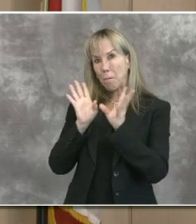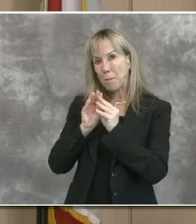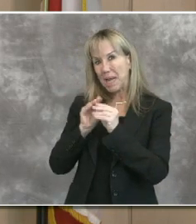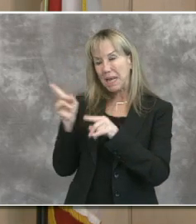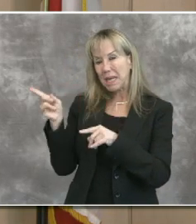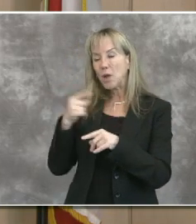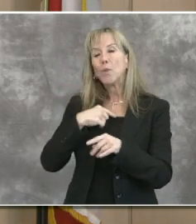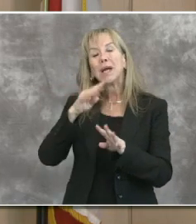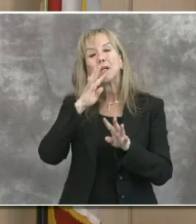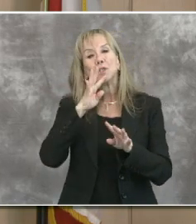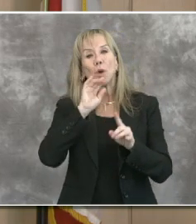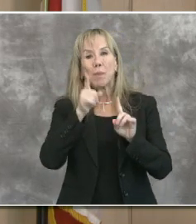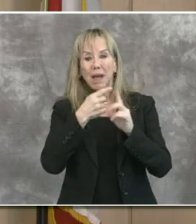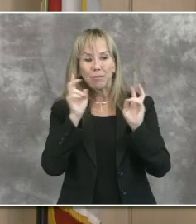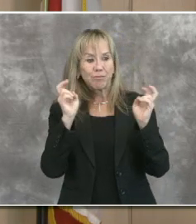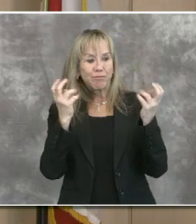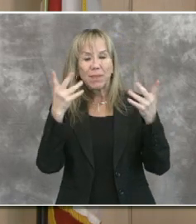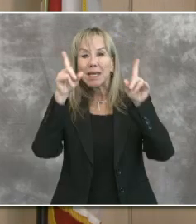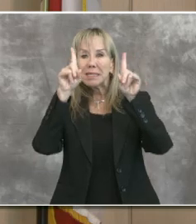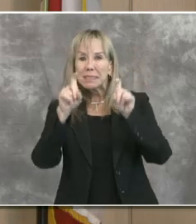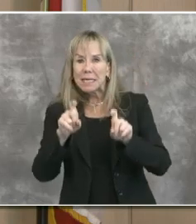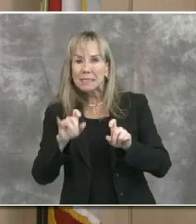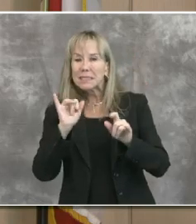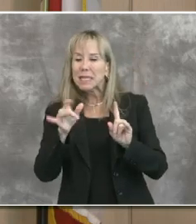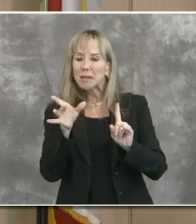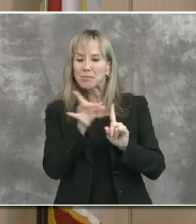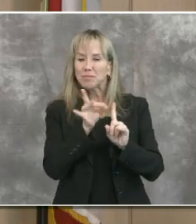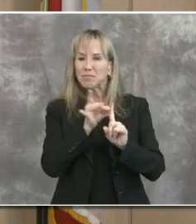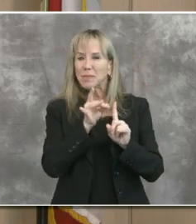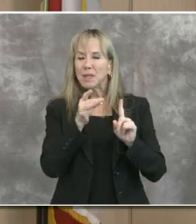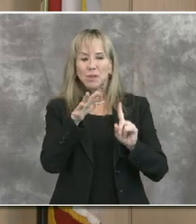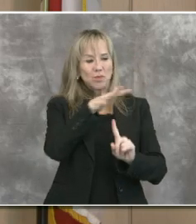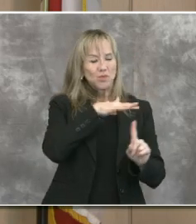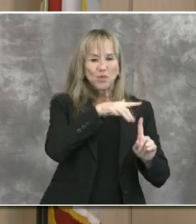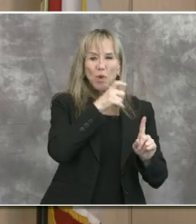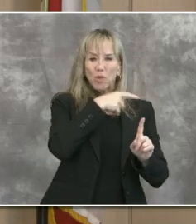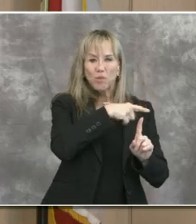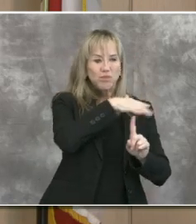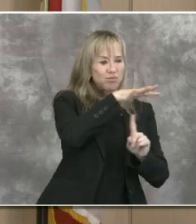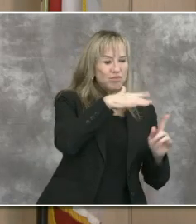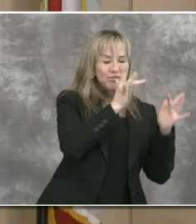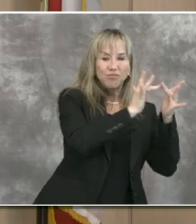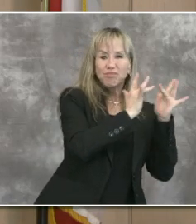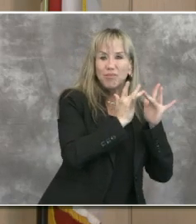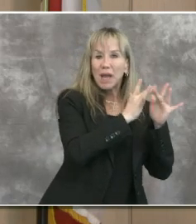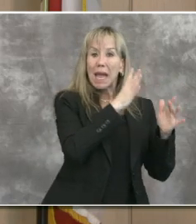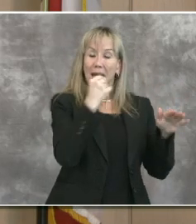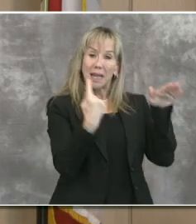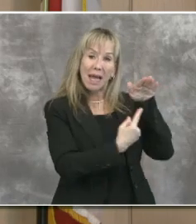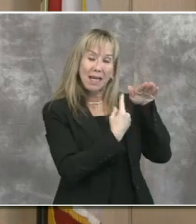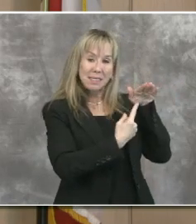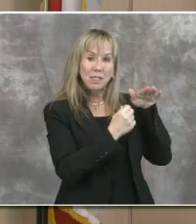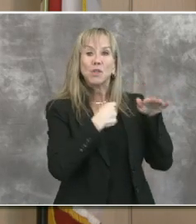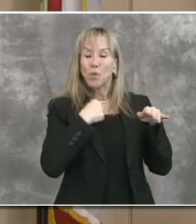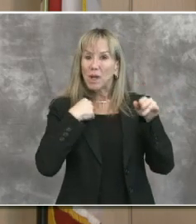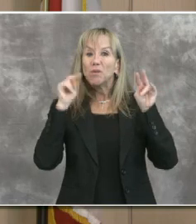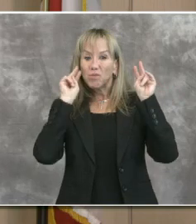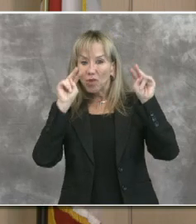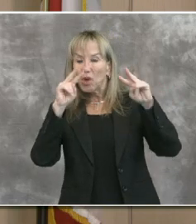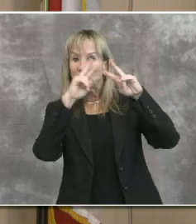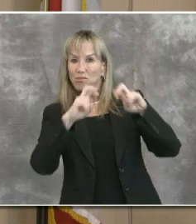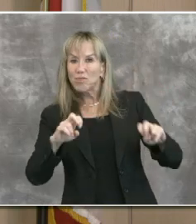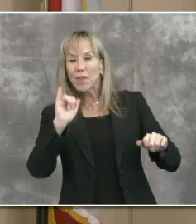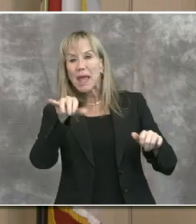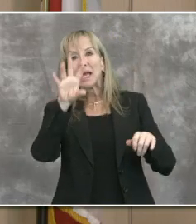about testing, about contact tracing and isolation. So we're looking at all of the elements of that